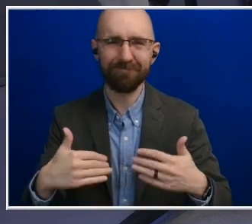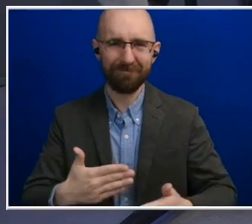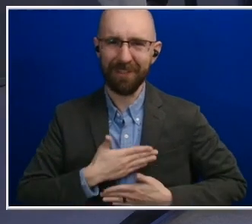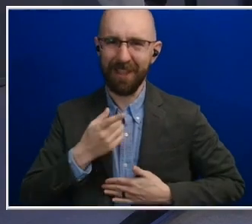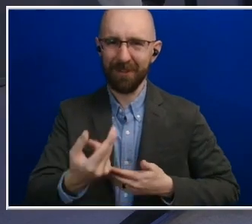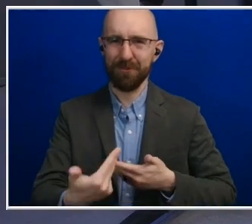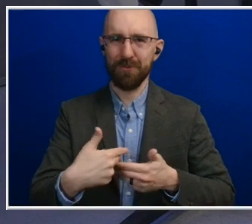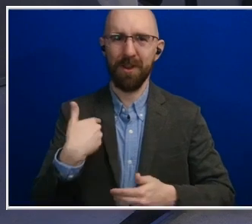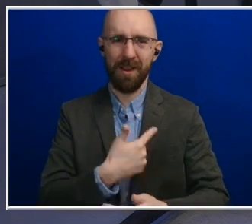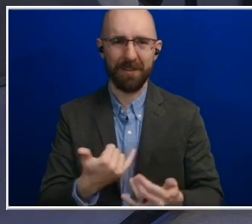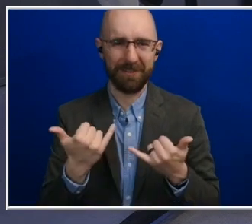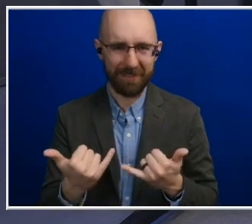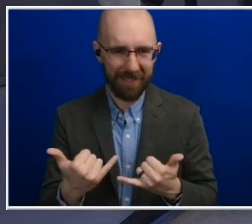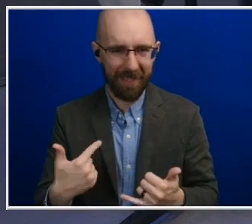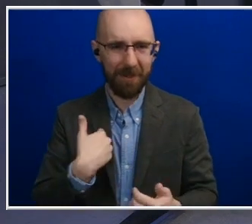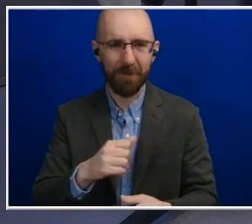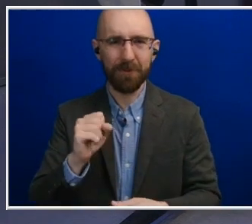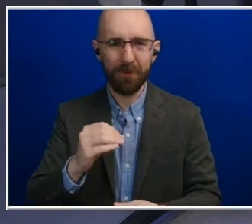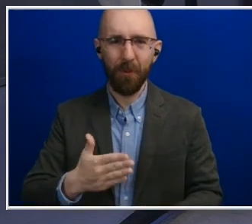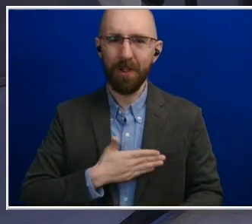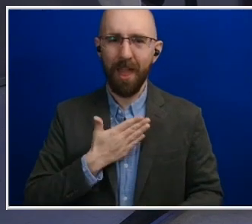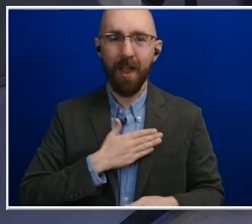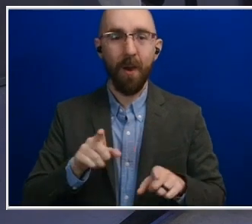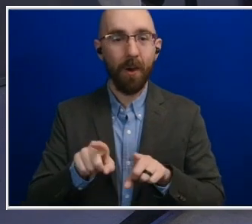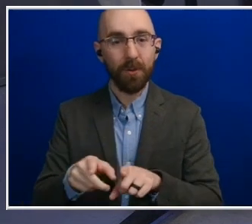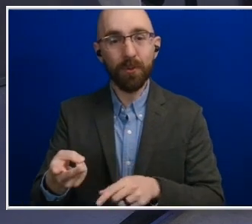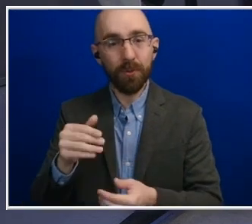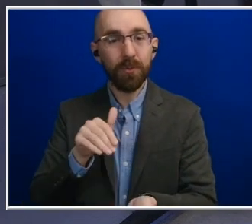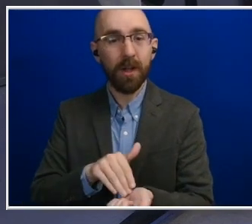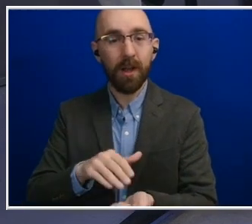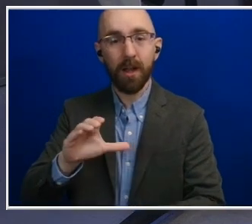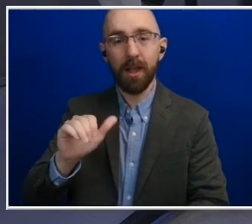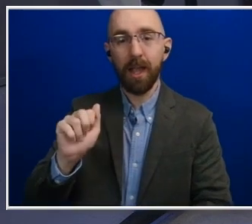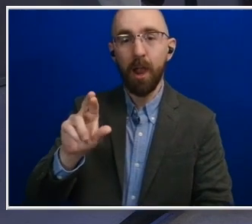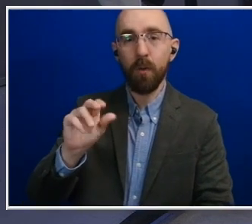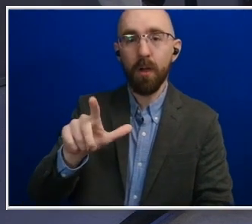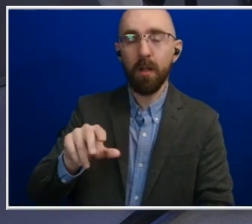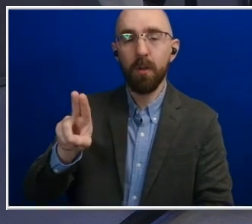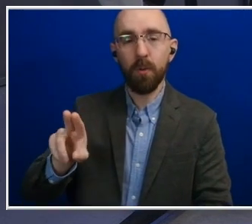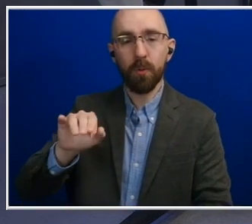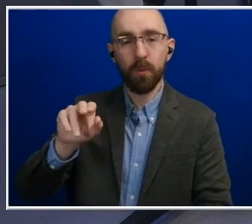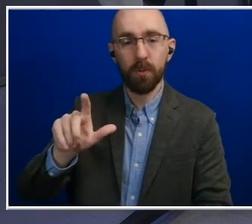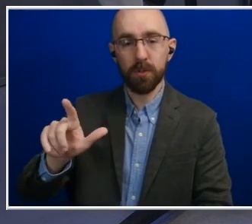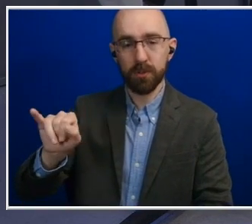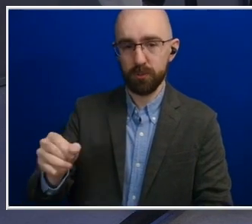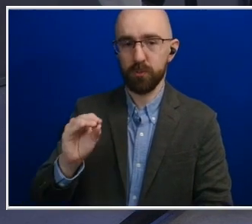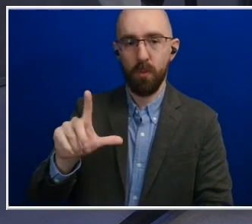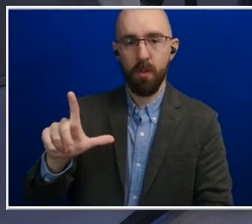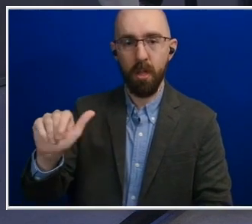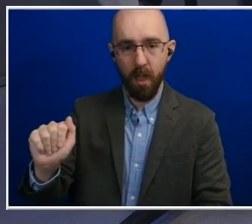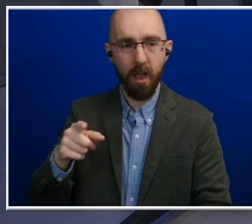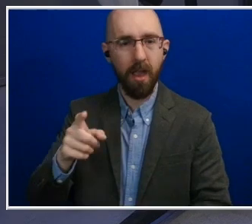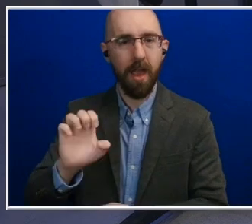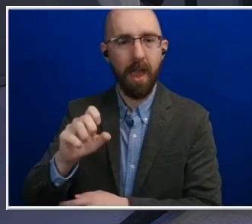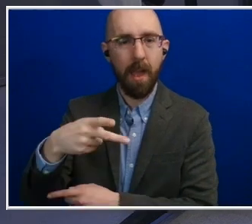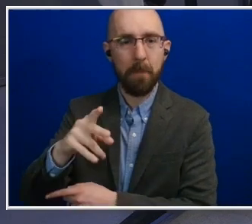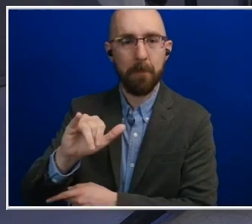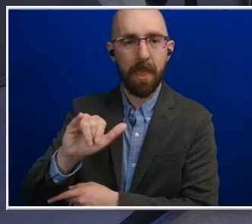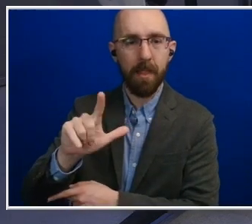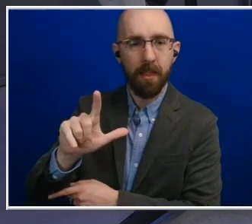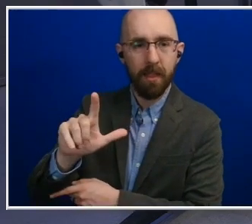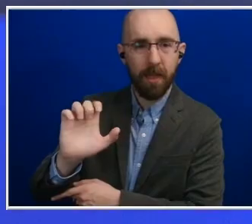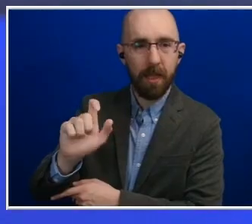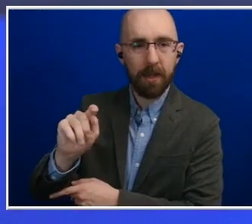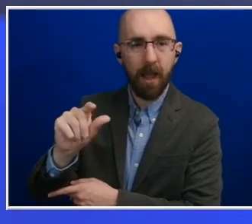so glad to be joined by Dr. Carol Ulloa, who is Alicia's epileptologist. Always great to have you. She's also the director of the